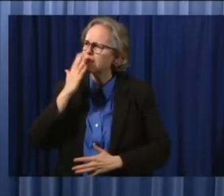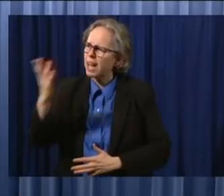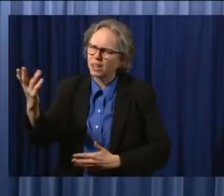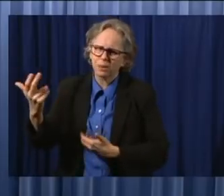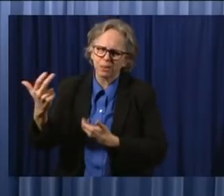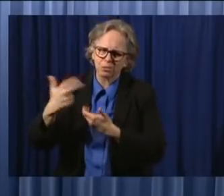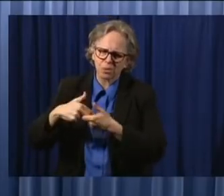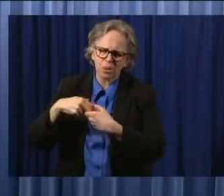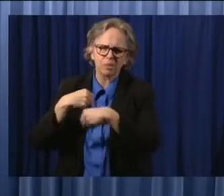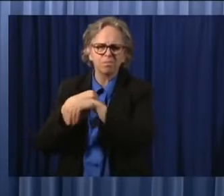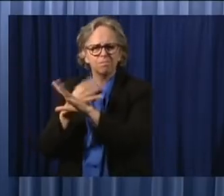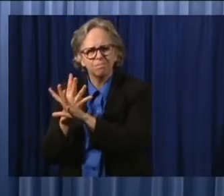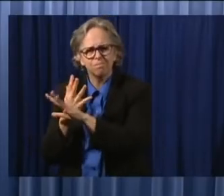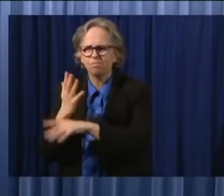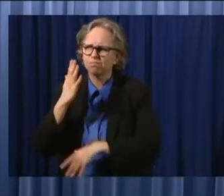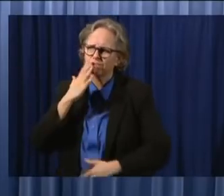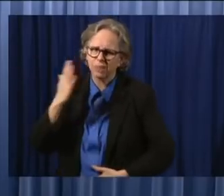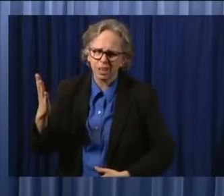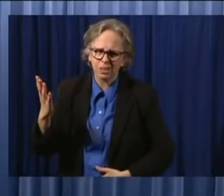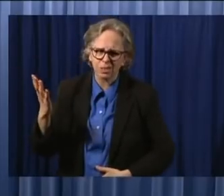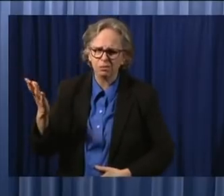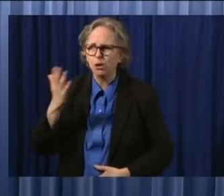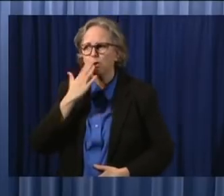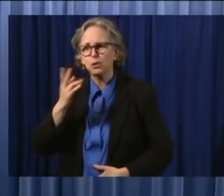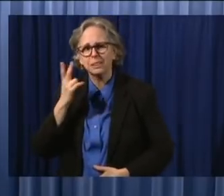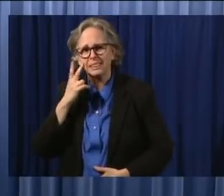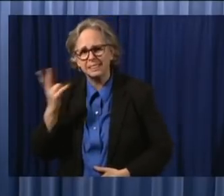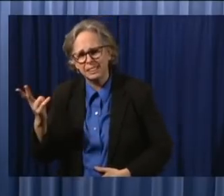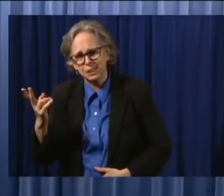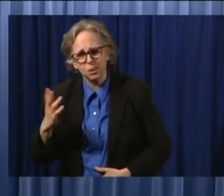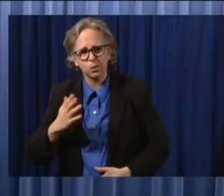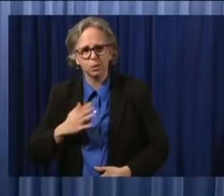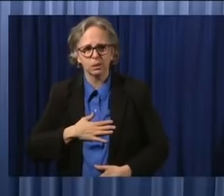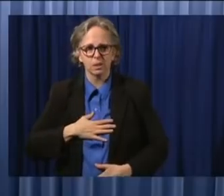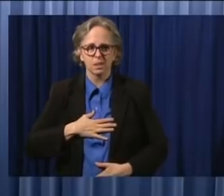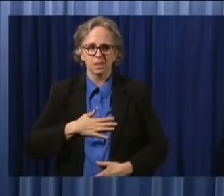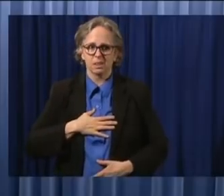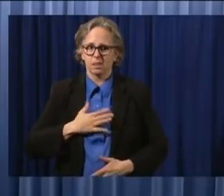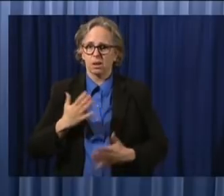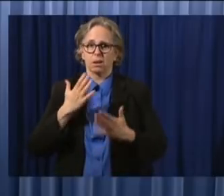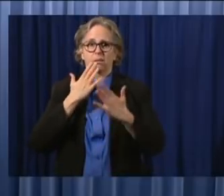joining us. Good to see both of you. We're very, very grateful.